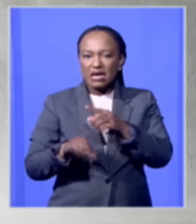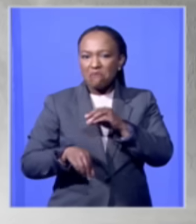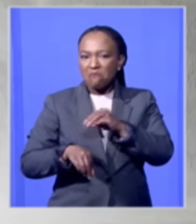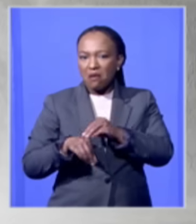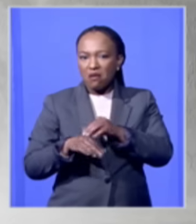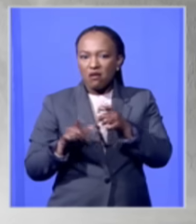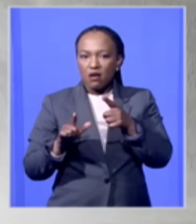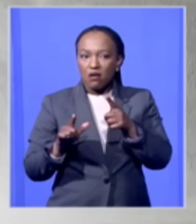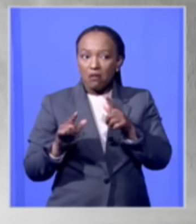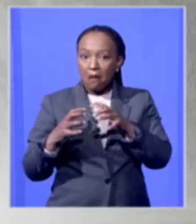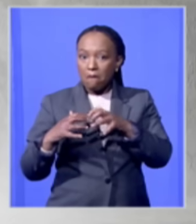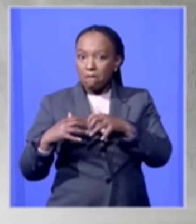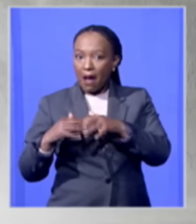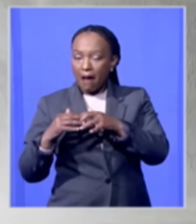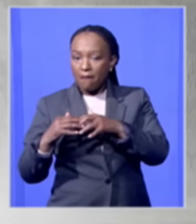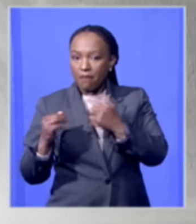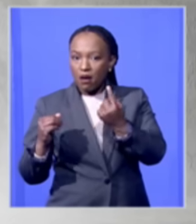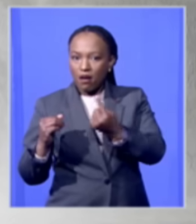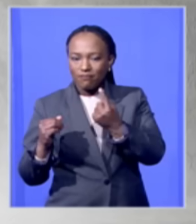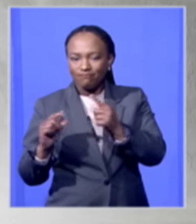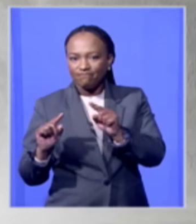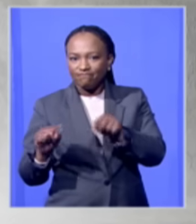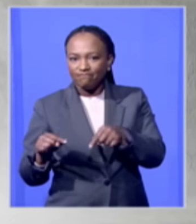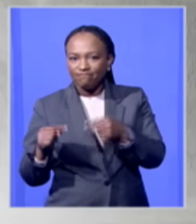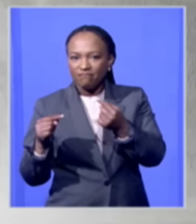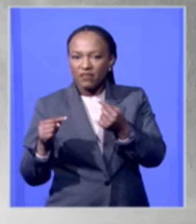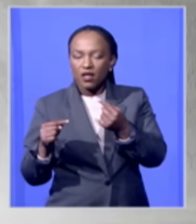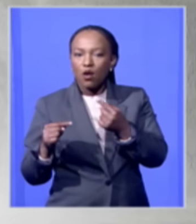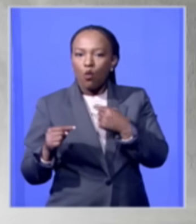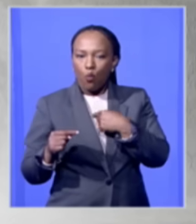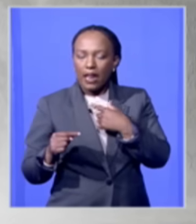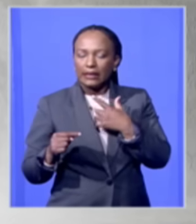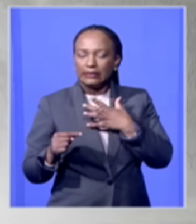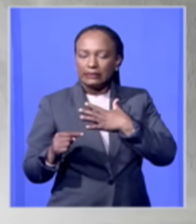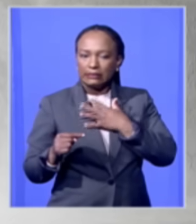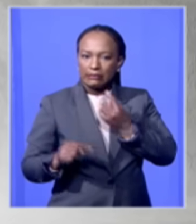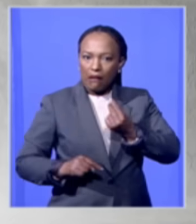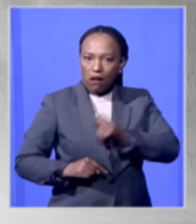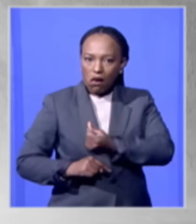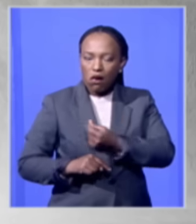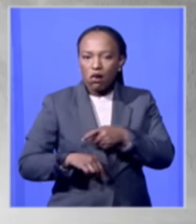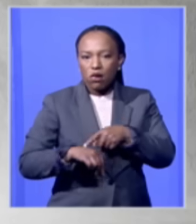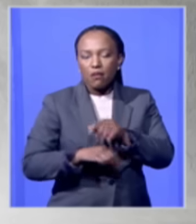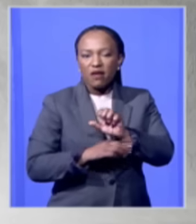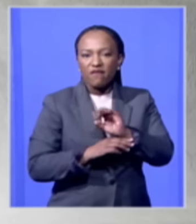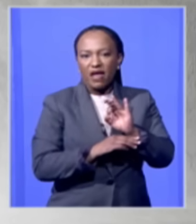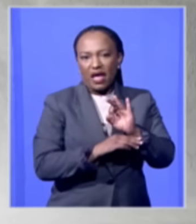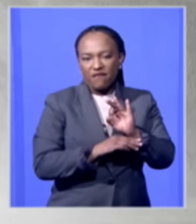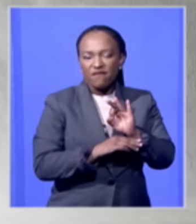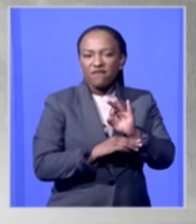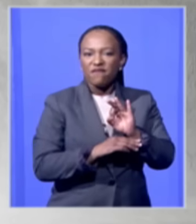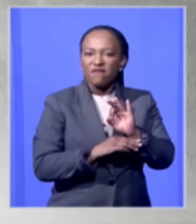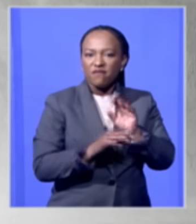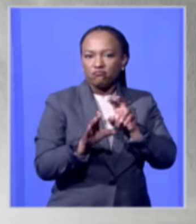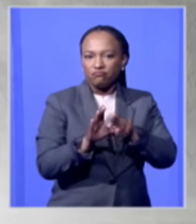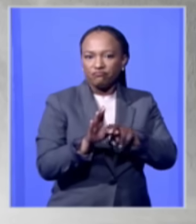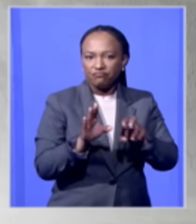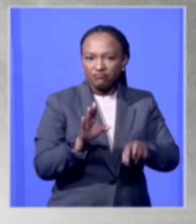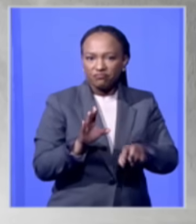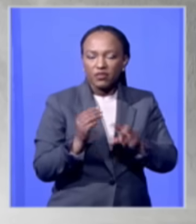wa tuka ka nnete o tla hloya tšatši leo a hlanogetšego EFF ka lona. wa mafelelo ke setšhaba Mabinelo yana